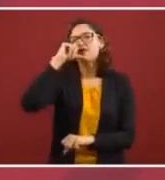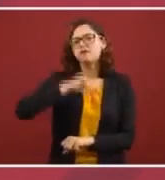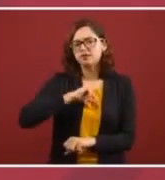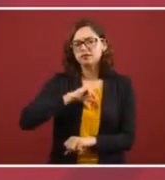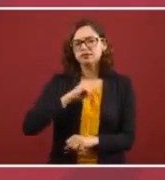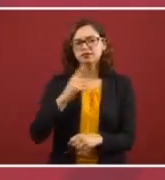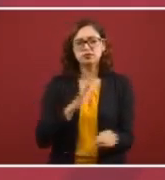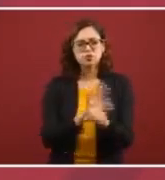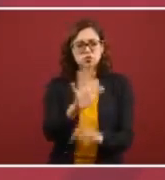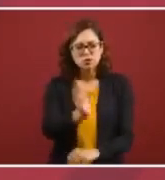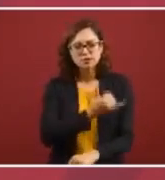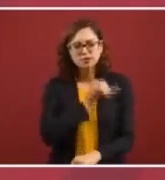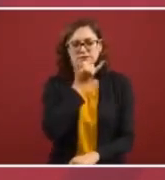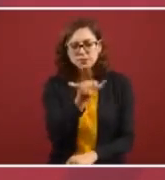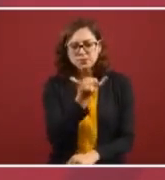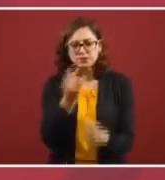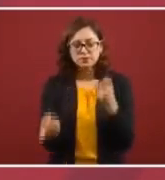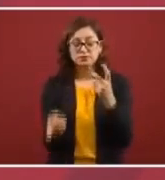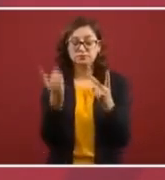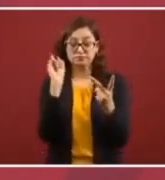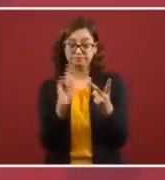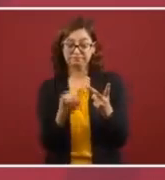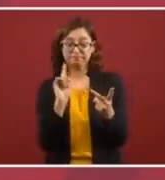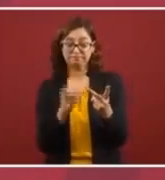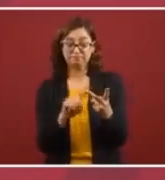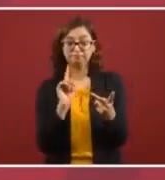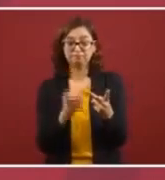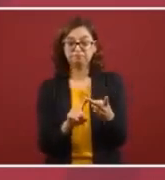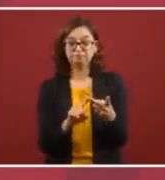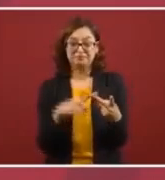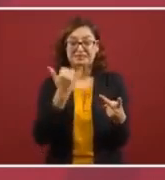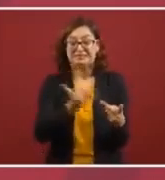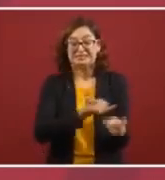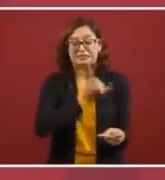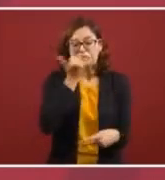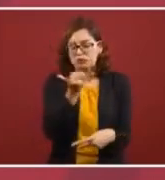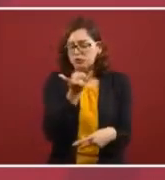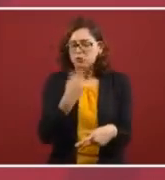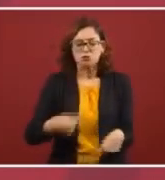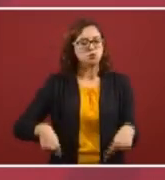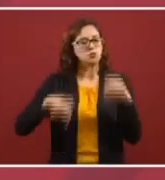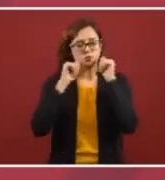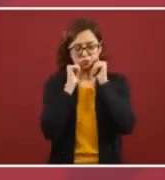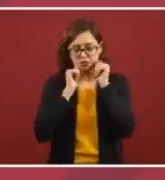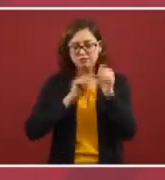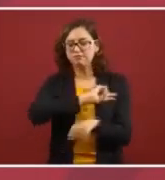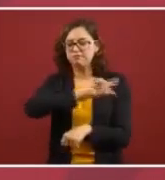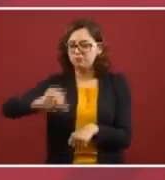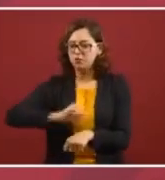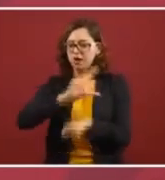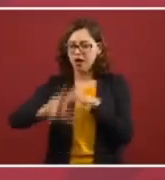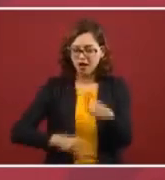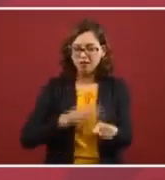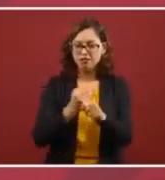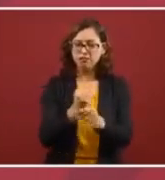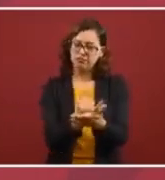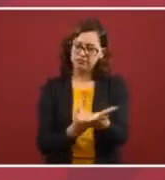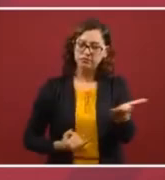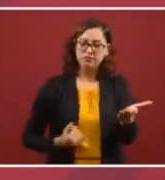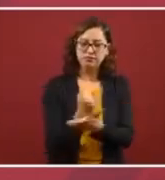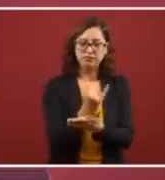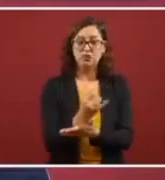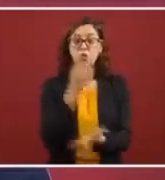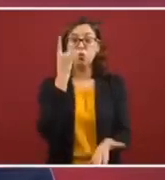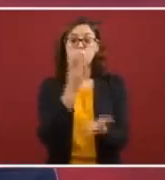operation. And then the other part, the decision to stop